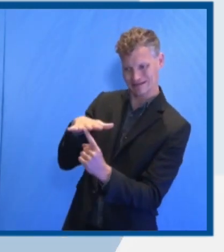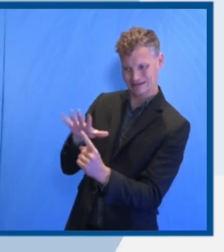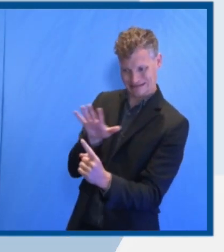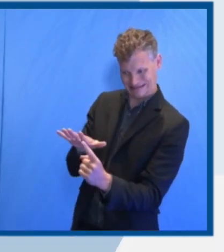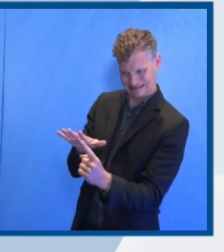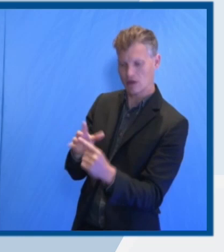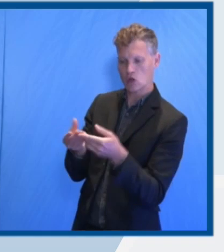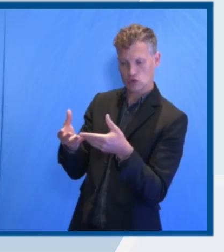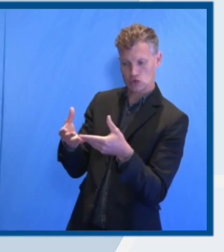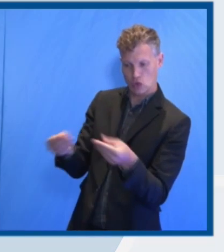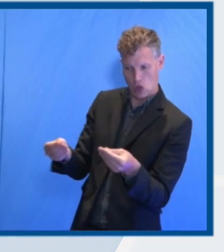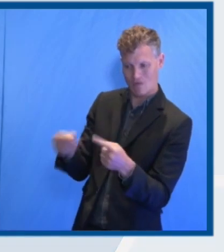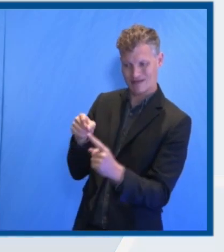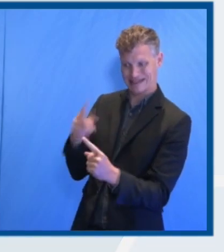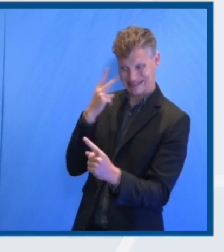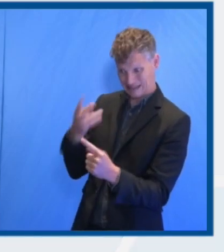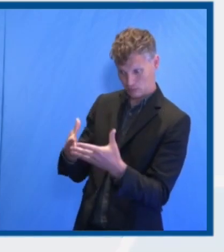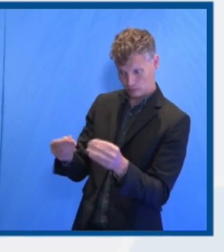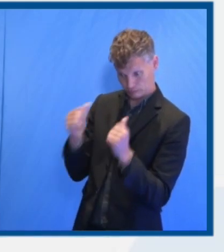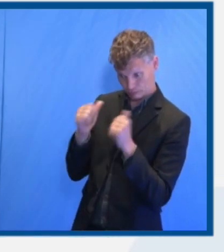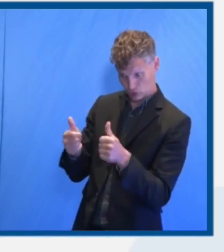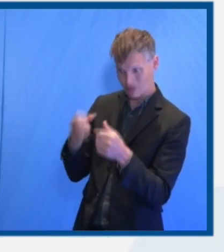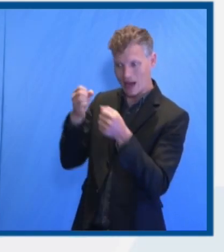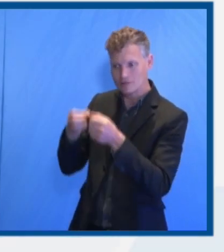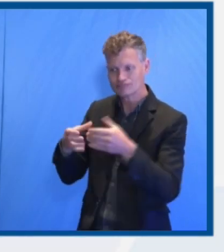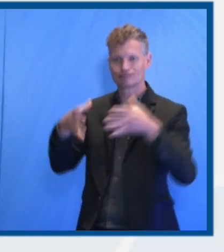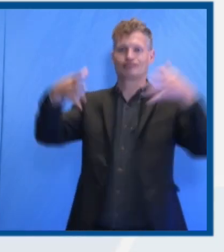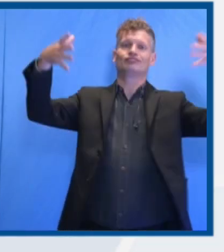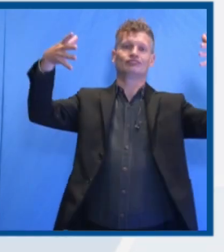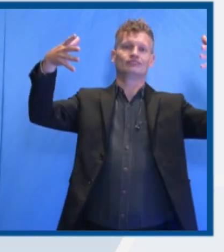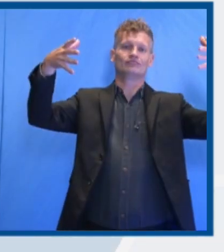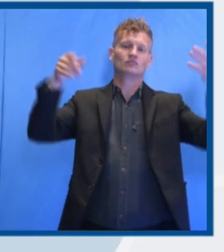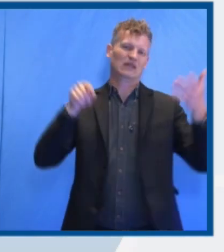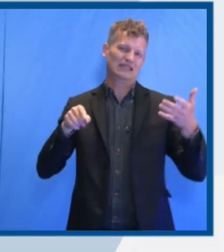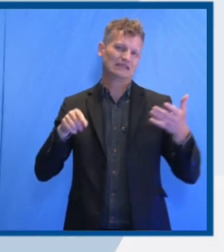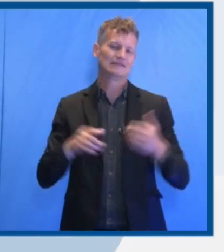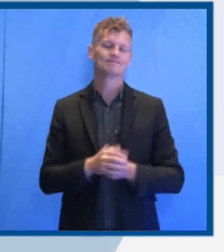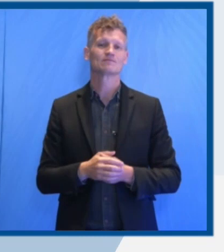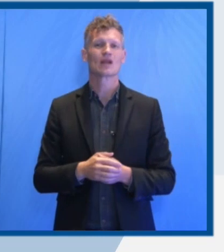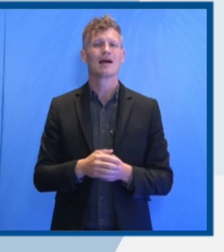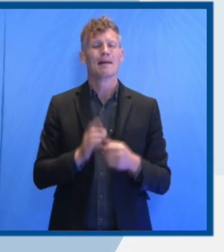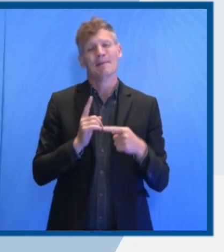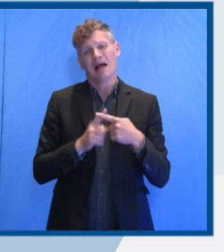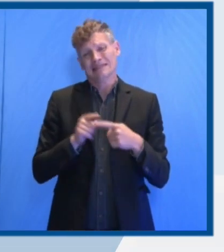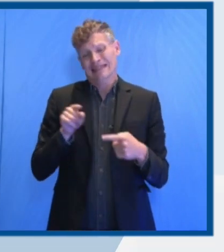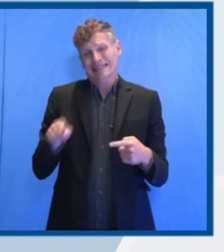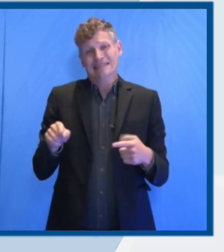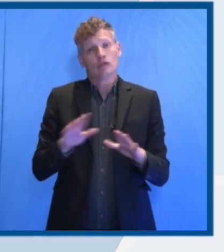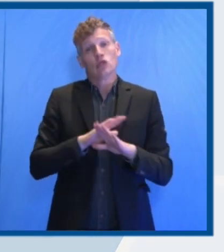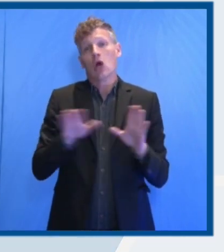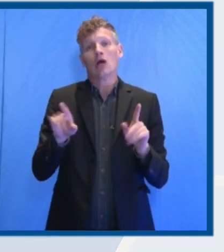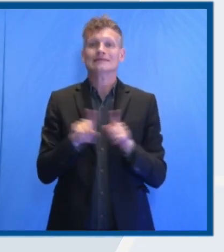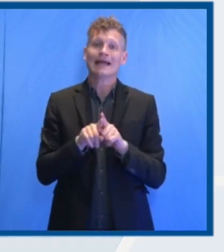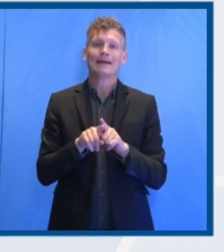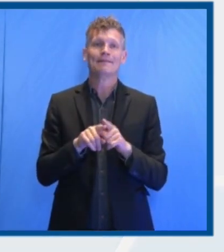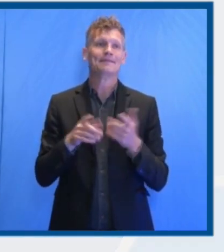think much more important is flexibility. It means that this is an approach that is not a textbook kind of solution. It's